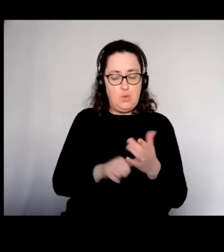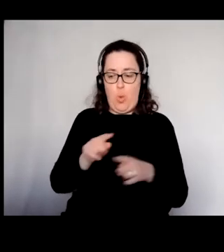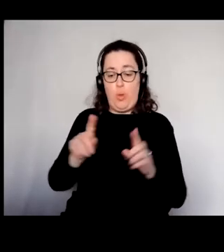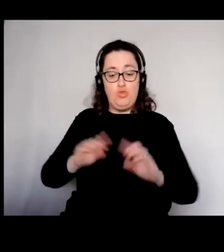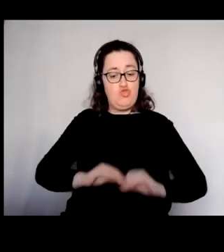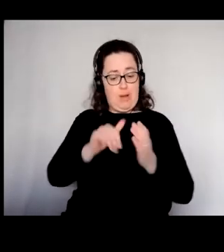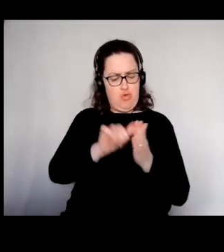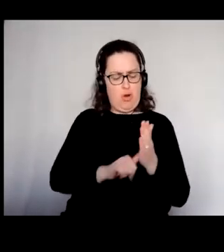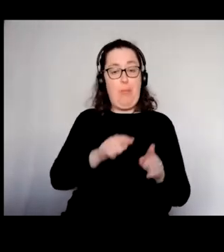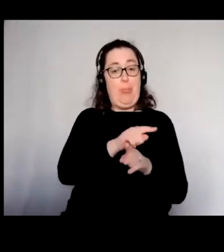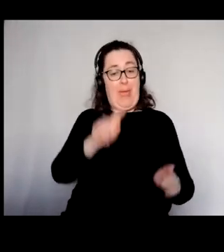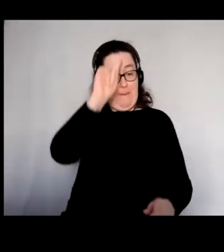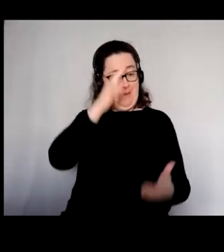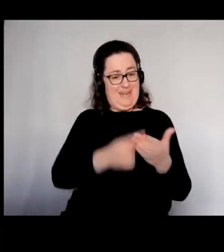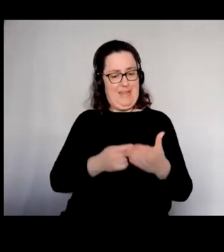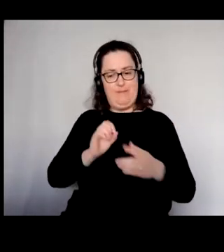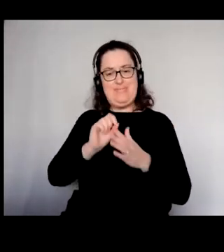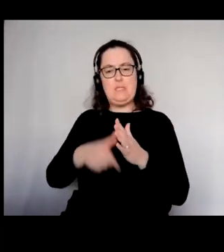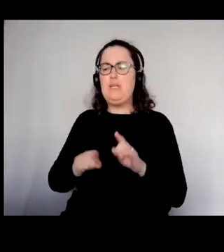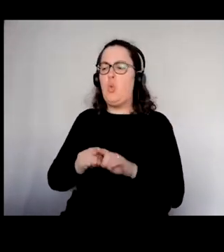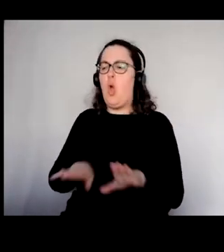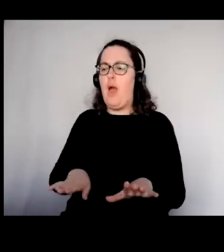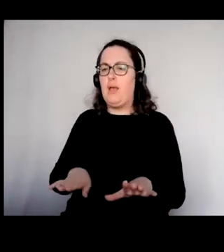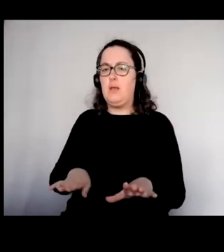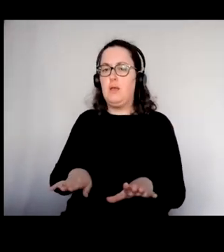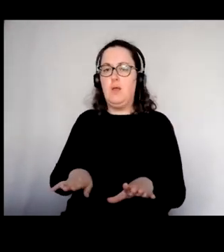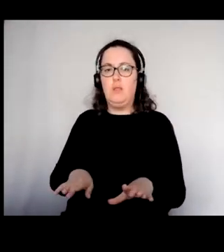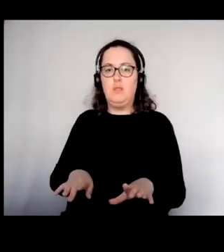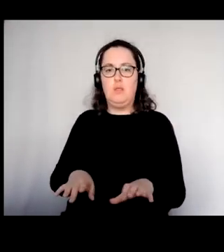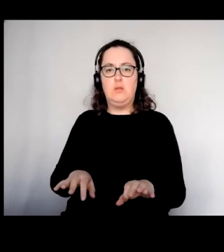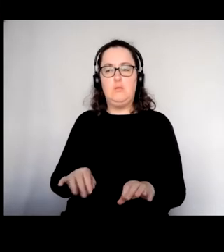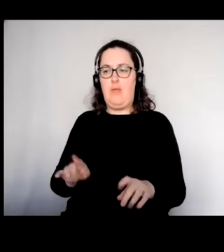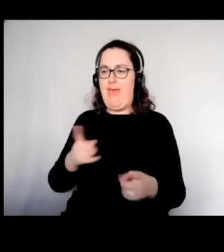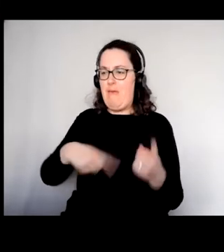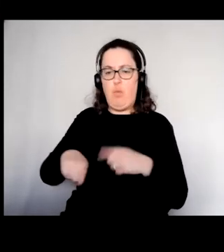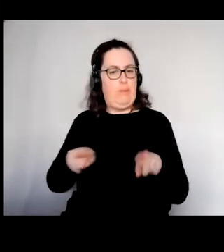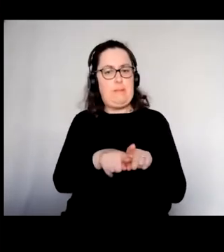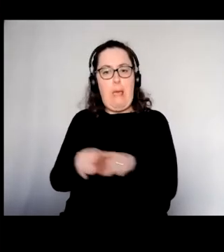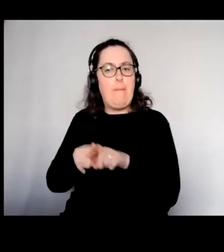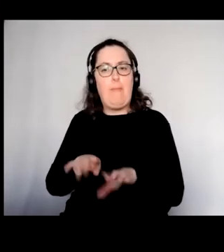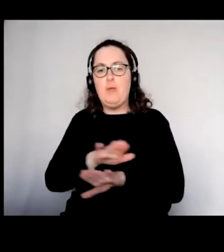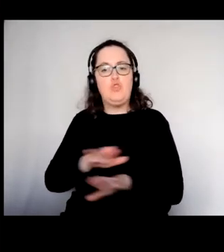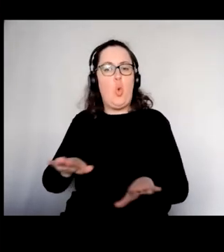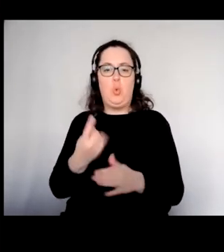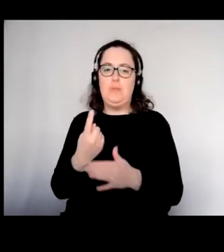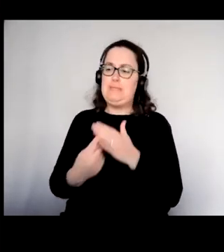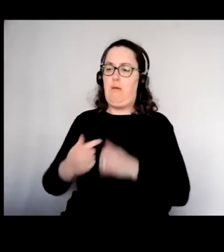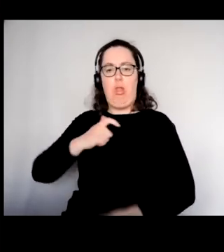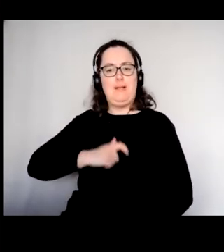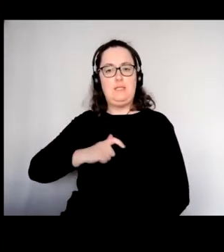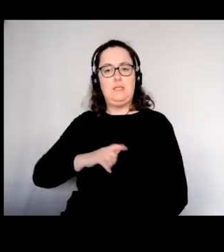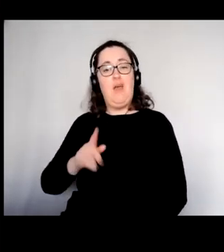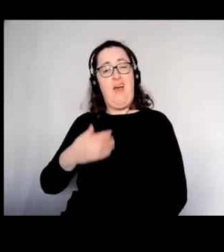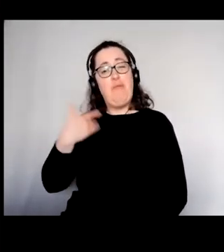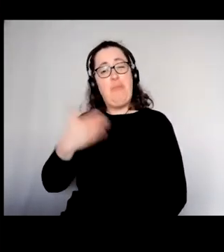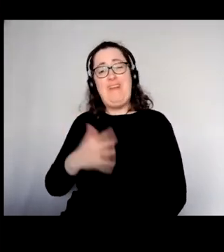believe disability looks like. Everyone's intersectional, no one's a single identity. And I've been ignored for about